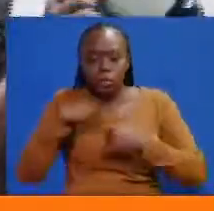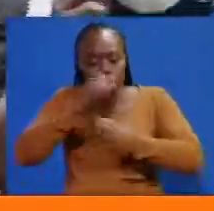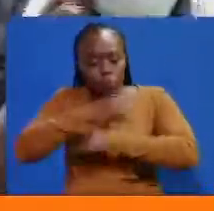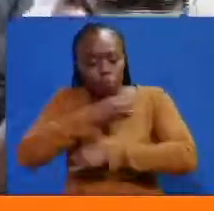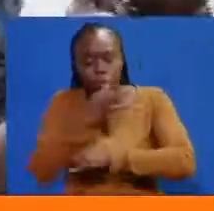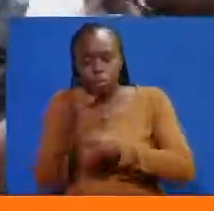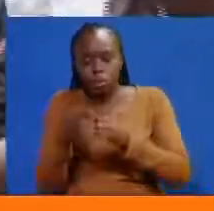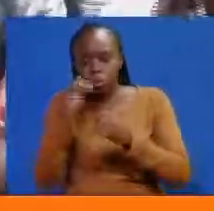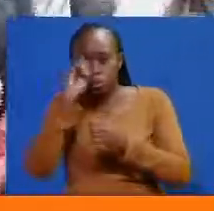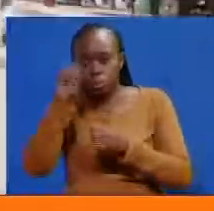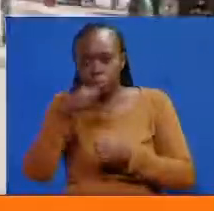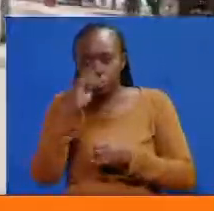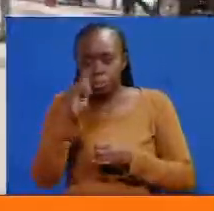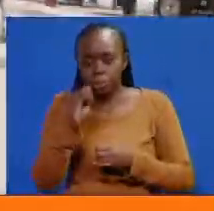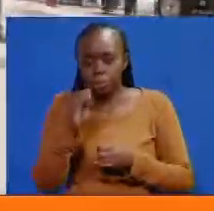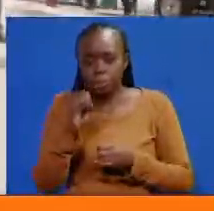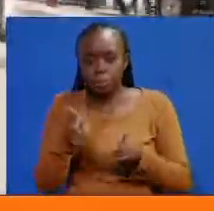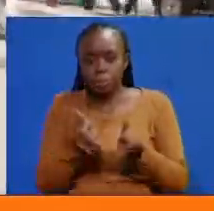of the judiciary.